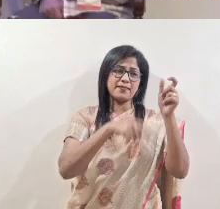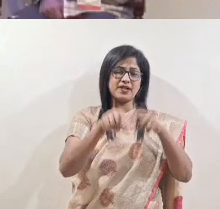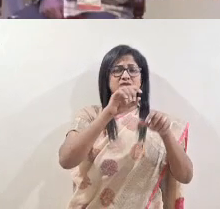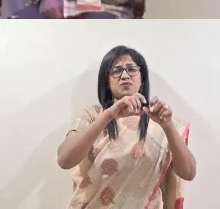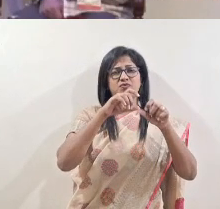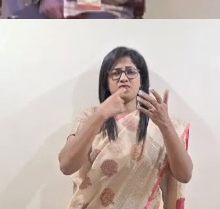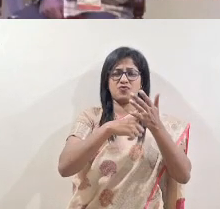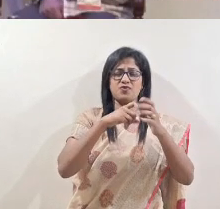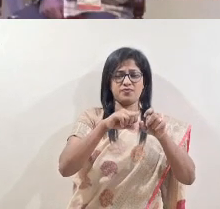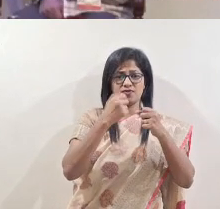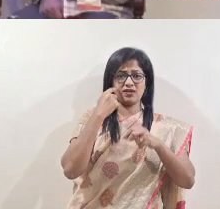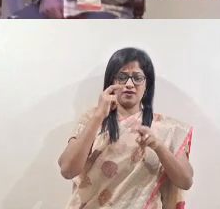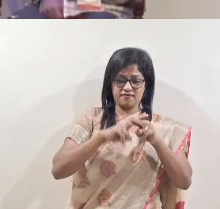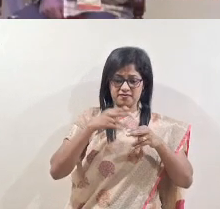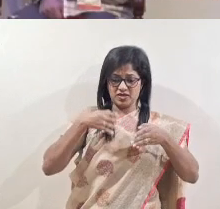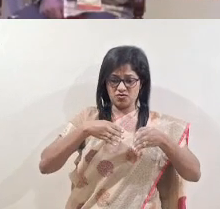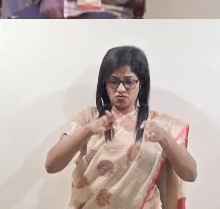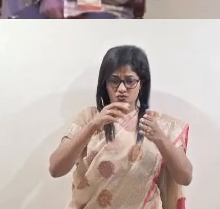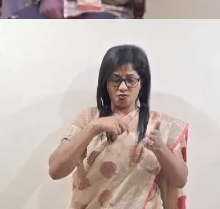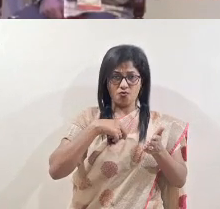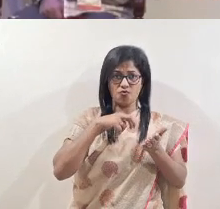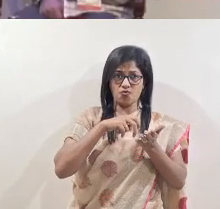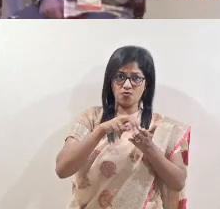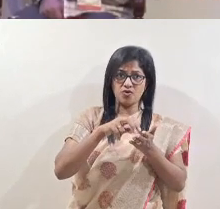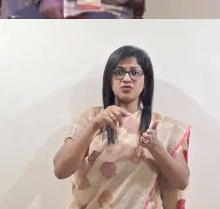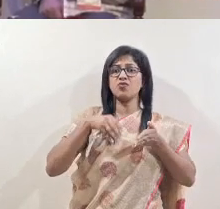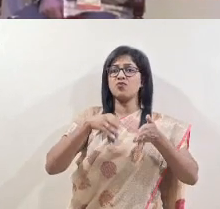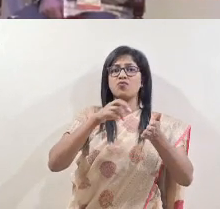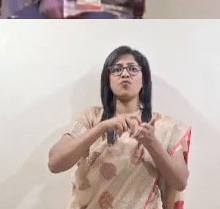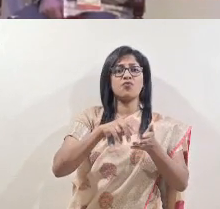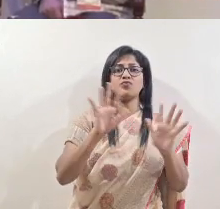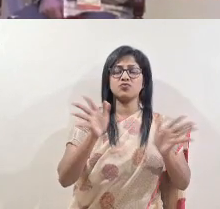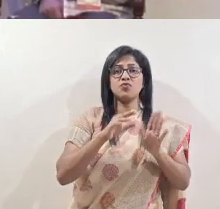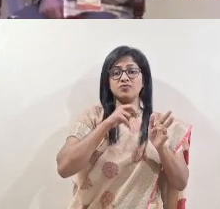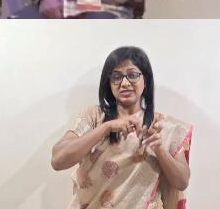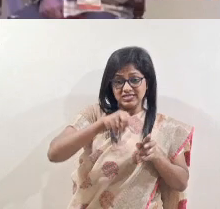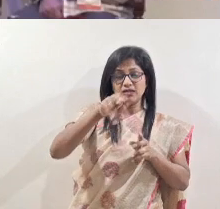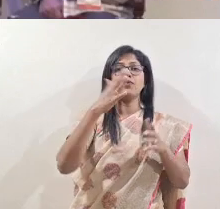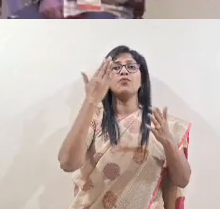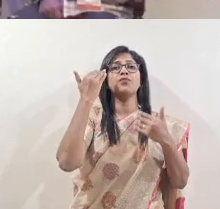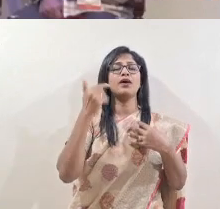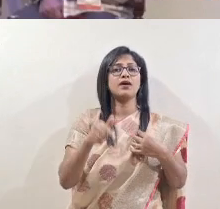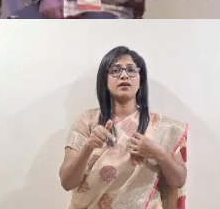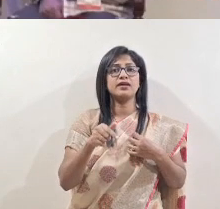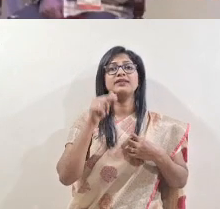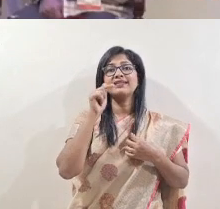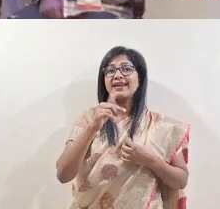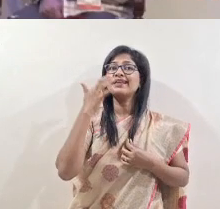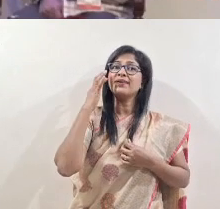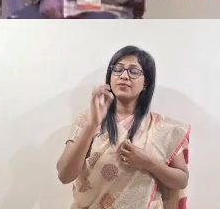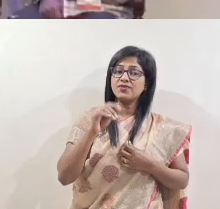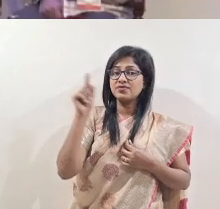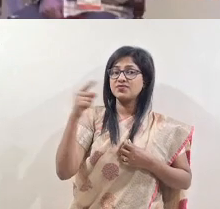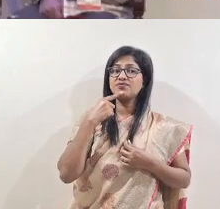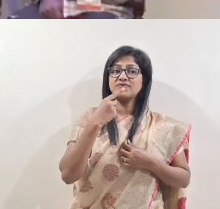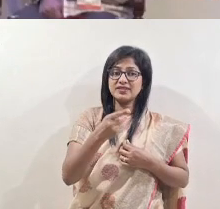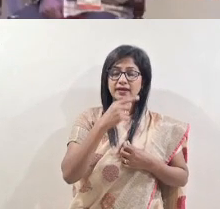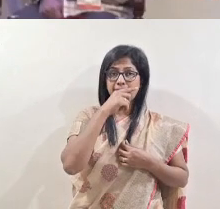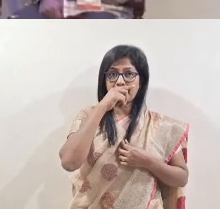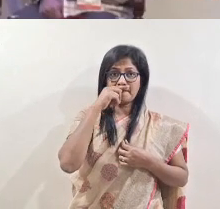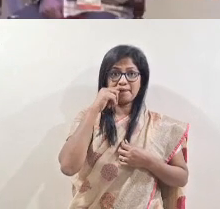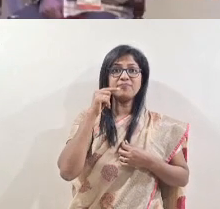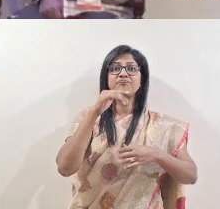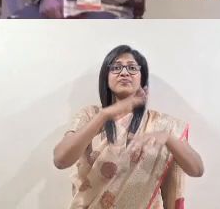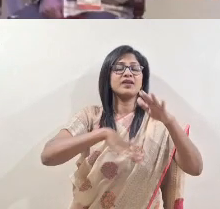for example, I'm a pedestrian, I'm on the road, I shouldn't be on the road, then where should the pedestrian go? So that's the main thing. Like you said, that this is the